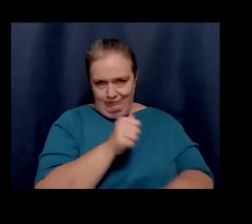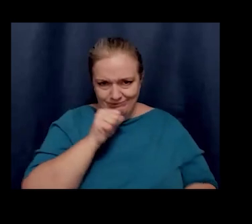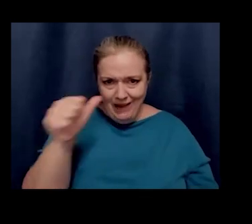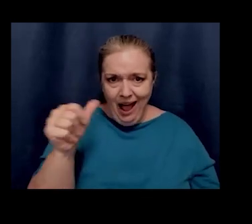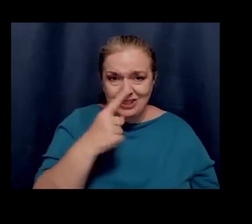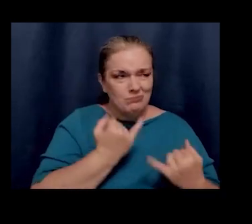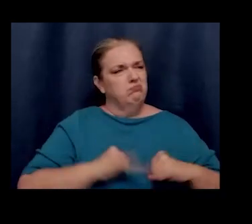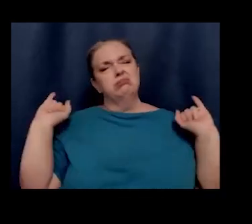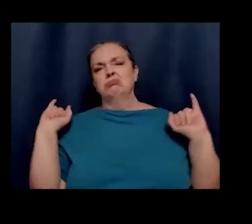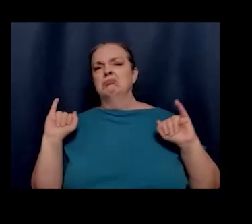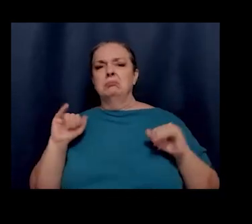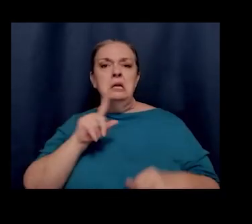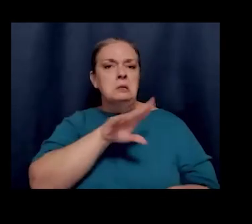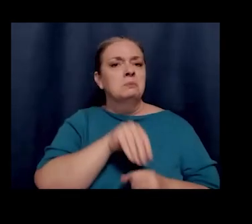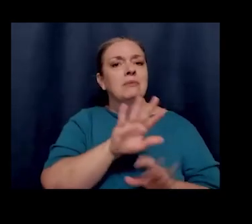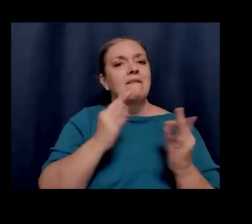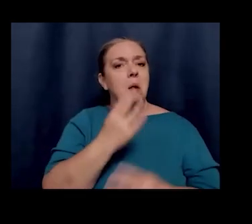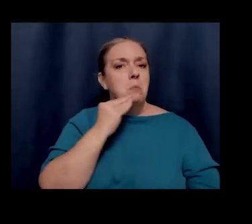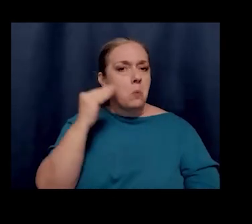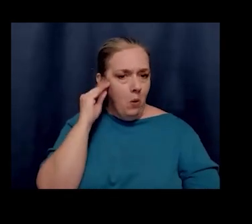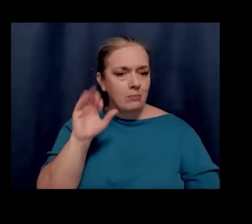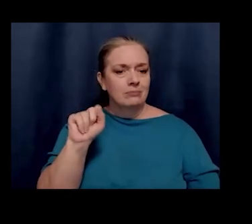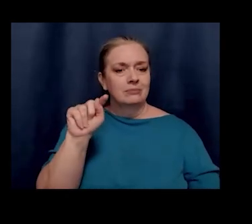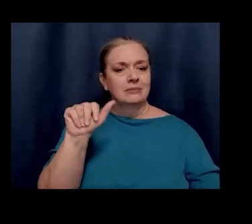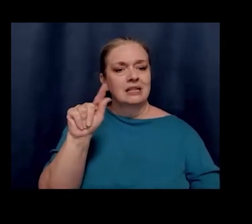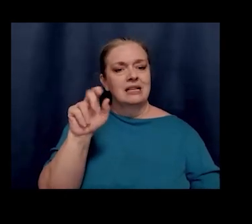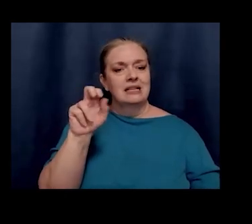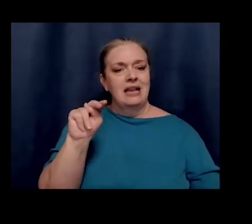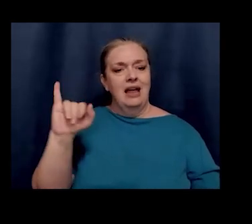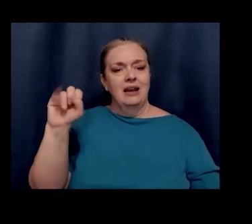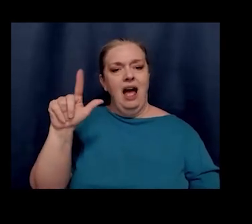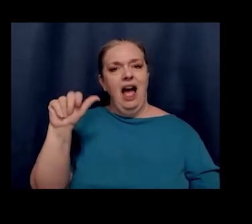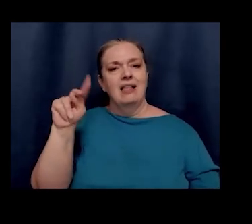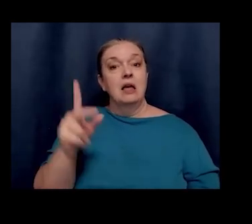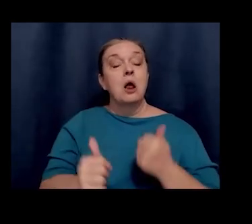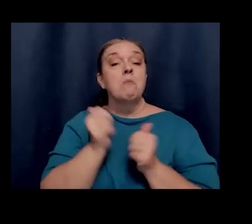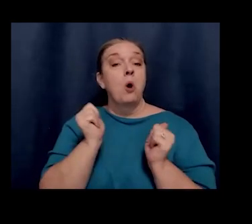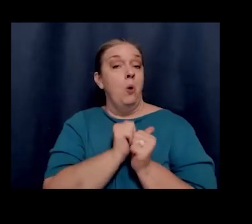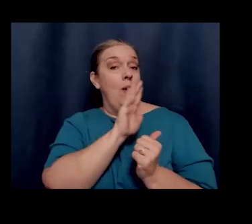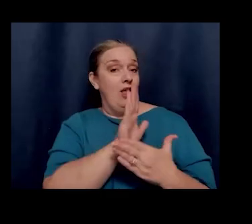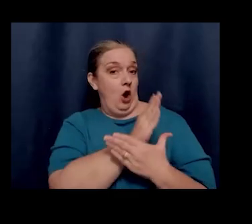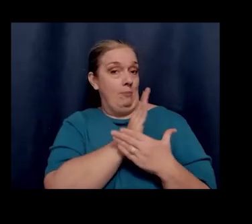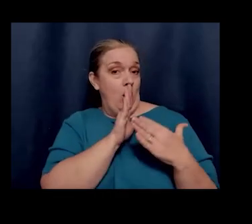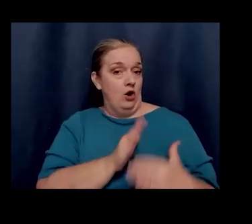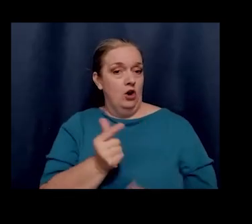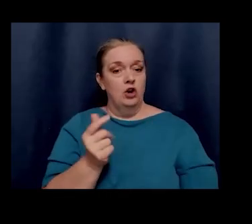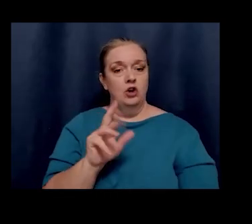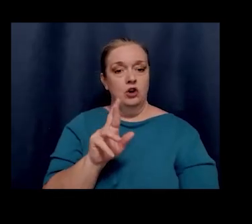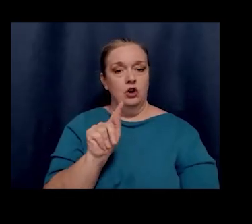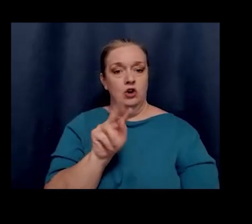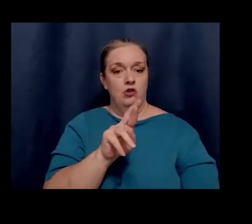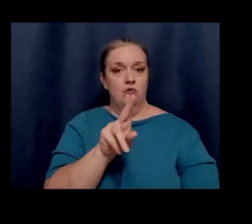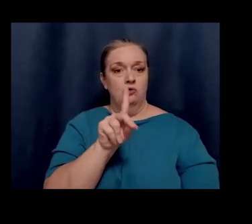in her family home on Staten Island, Clear Comfort, most of it with her partner Gertrude Tate, who is facing